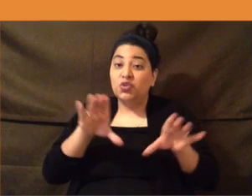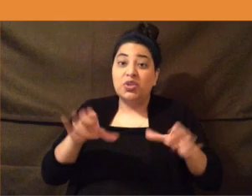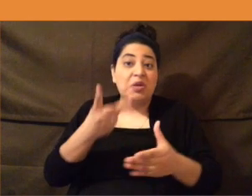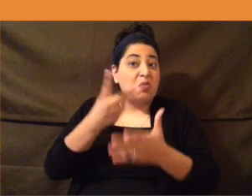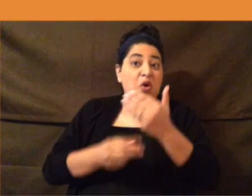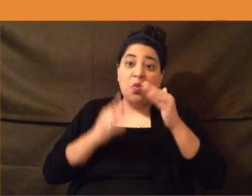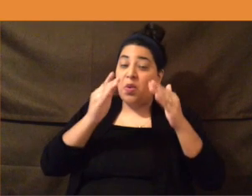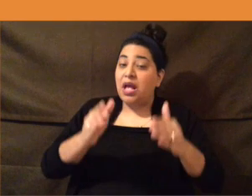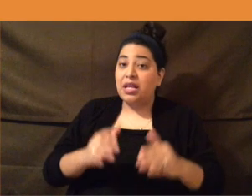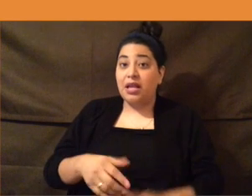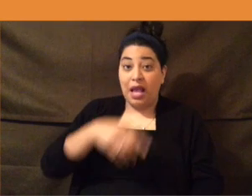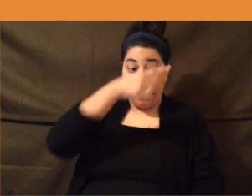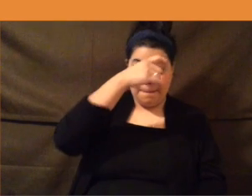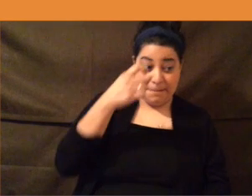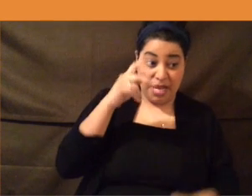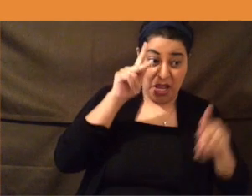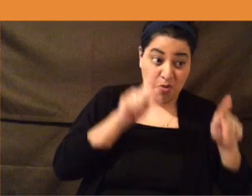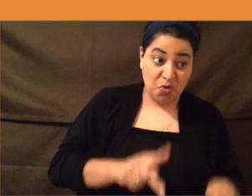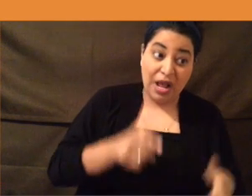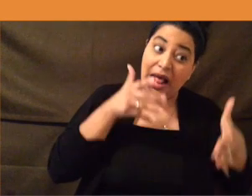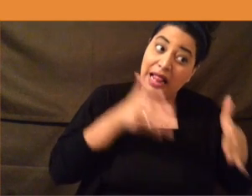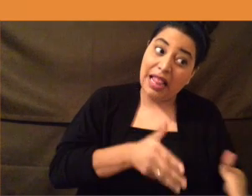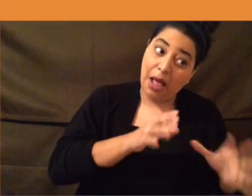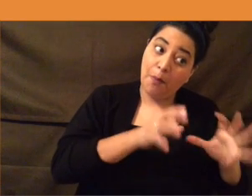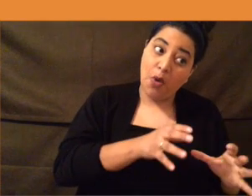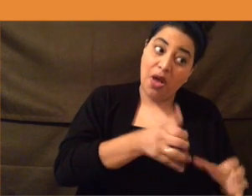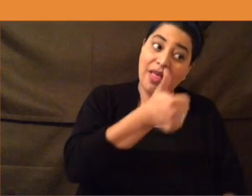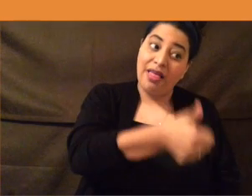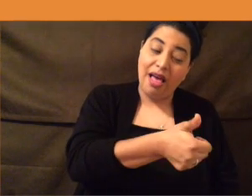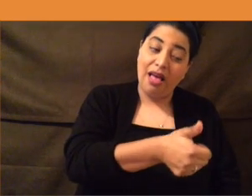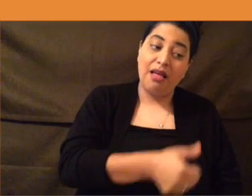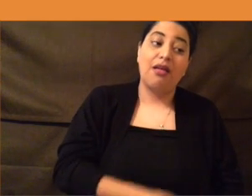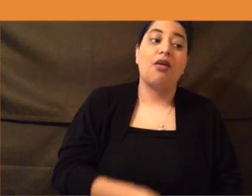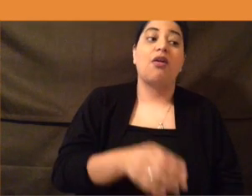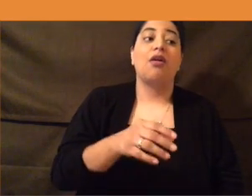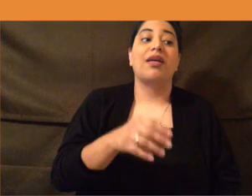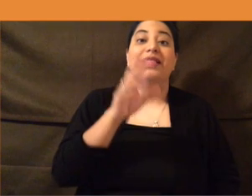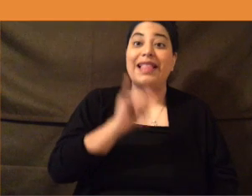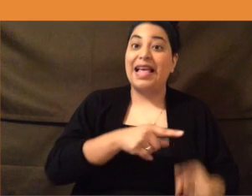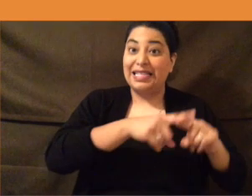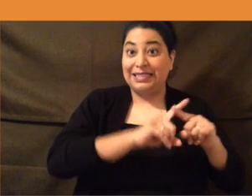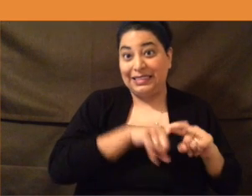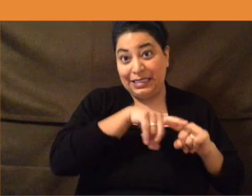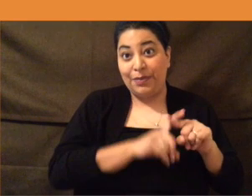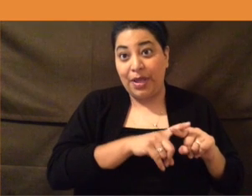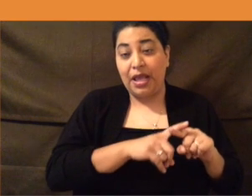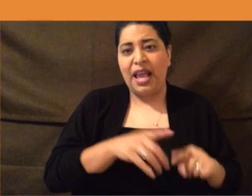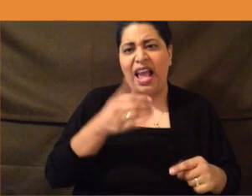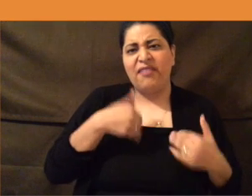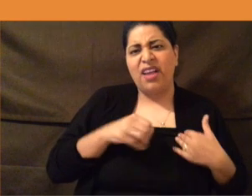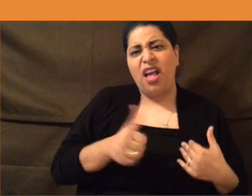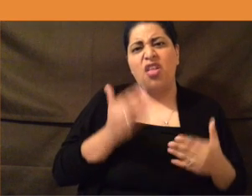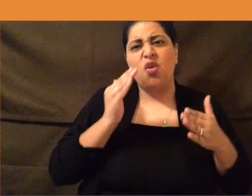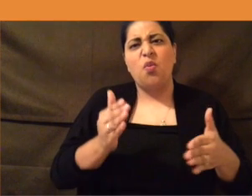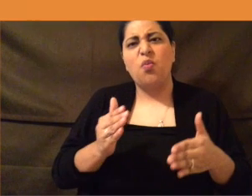them that way. That because someone left a ball on the step, that is my dependent clause.